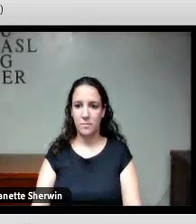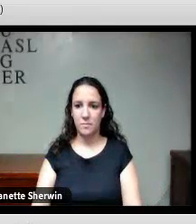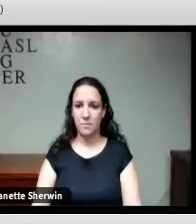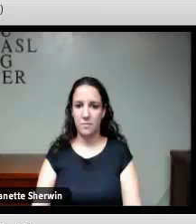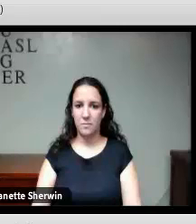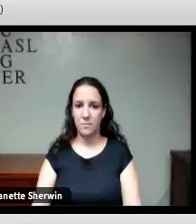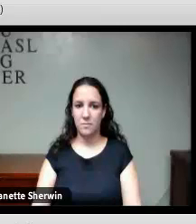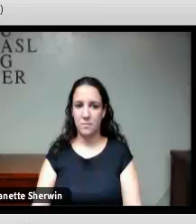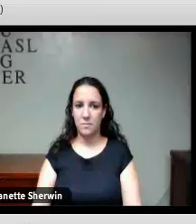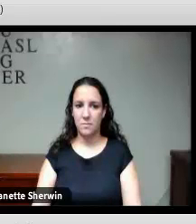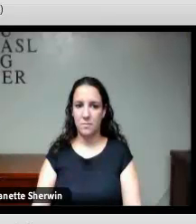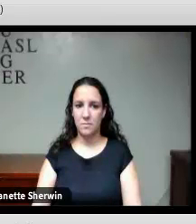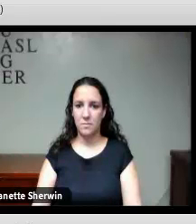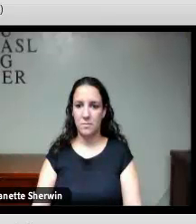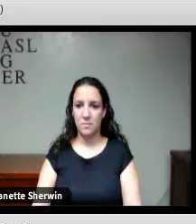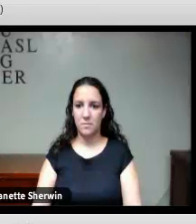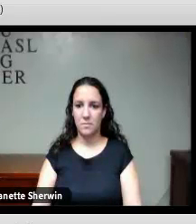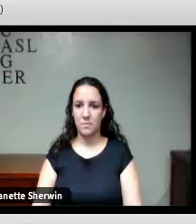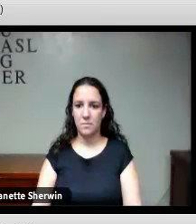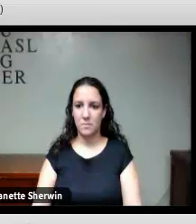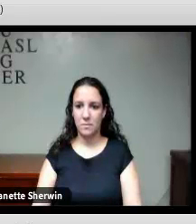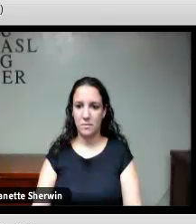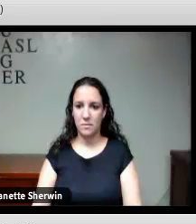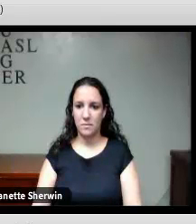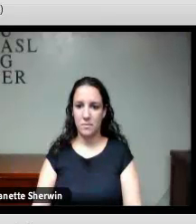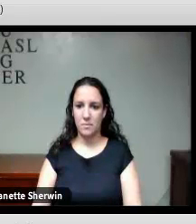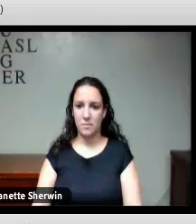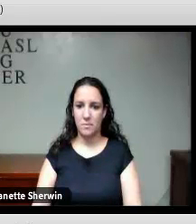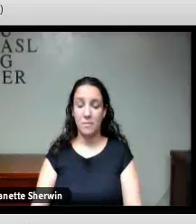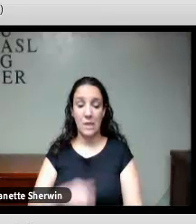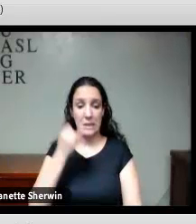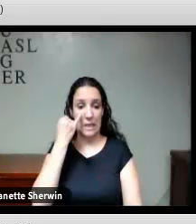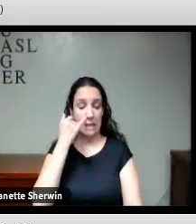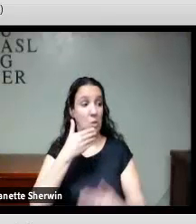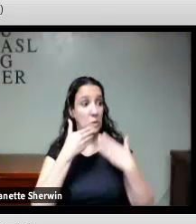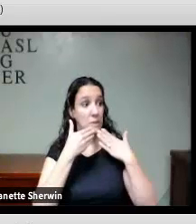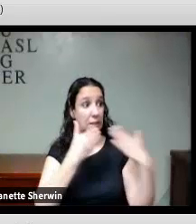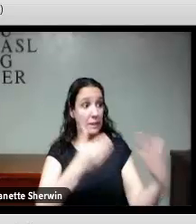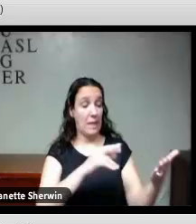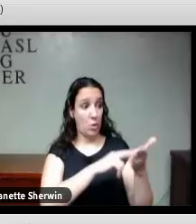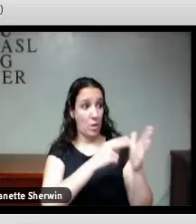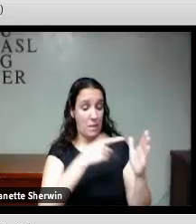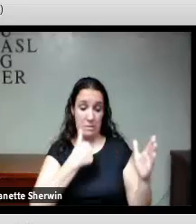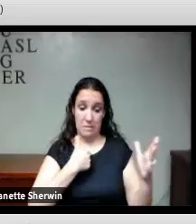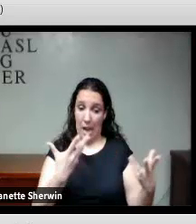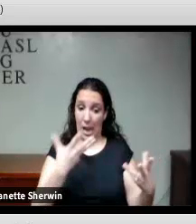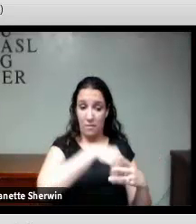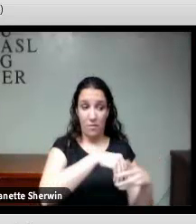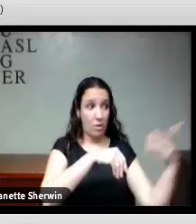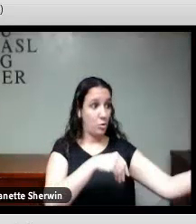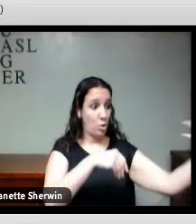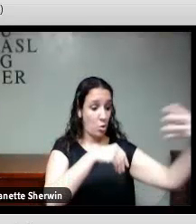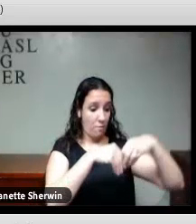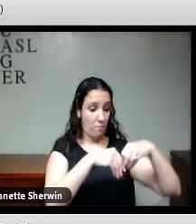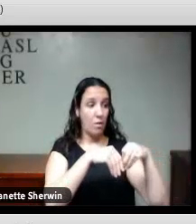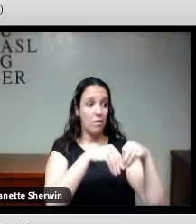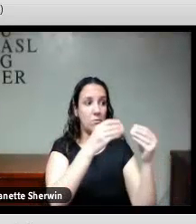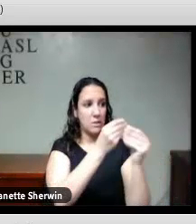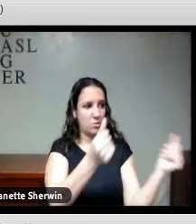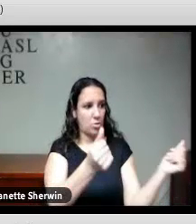it? It says, I'm involved in this, you're involved in this. Let's figure out a way to make sure you're happy.